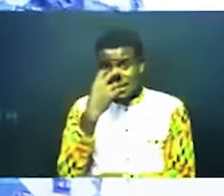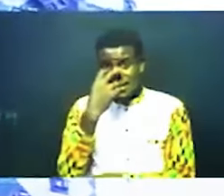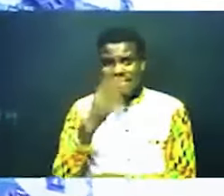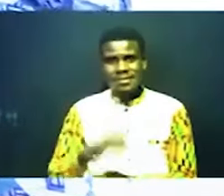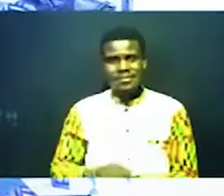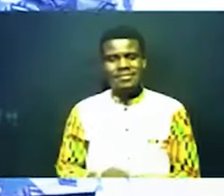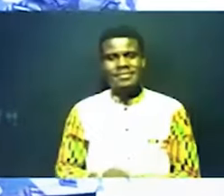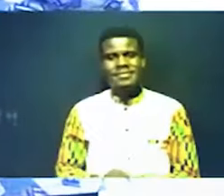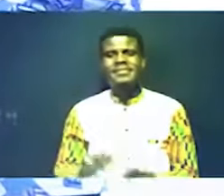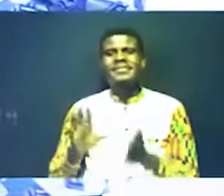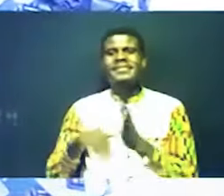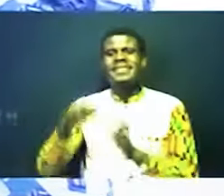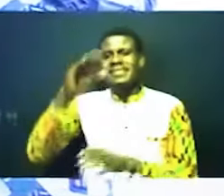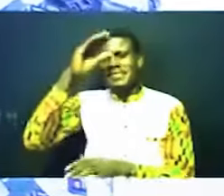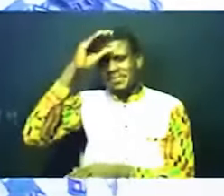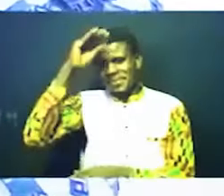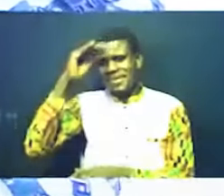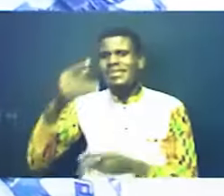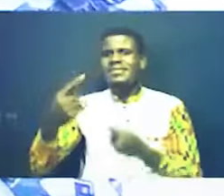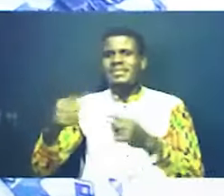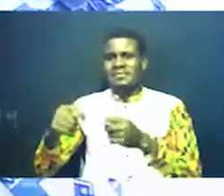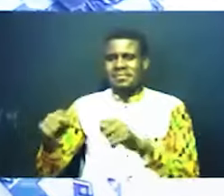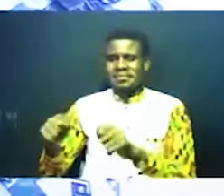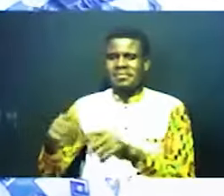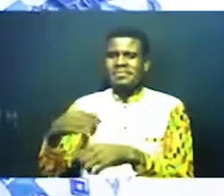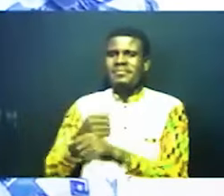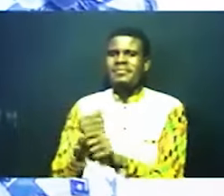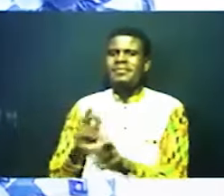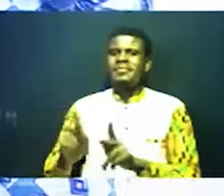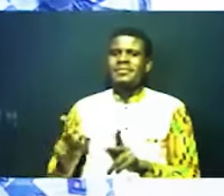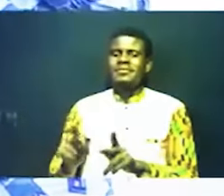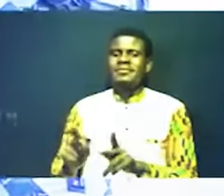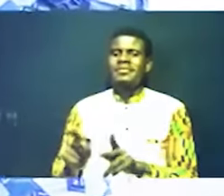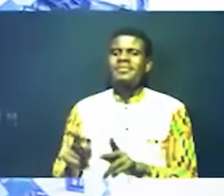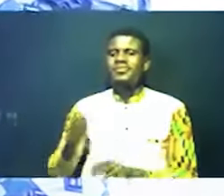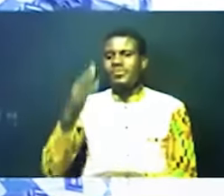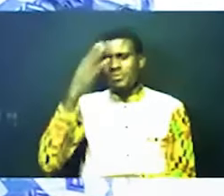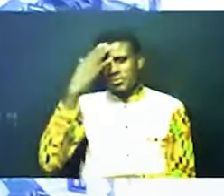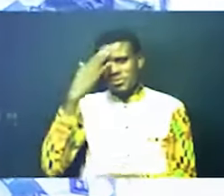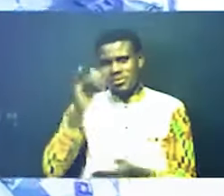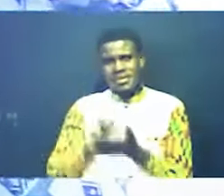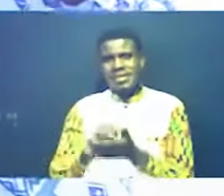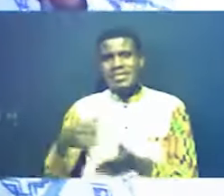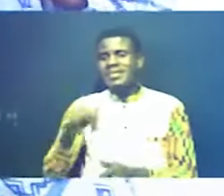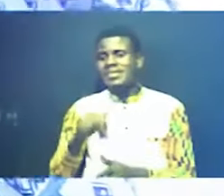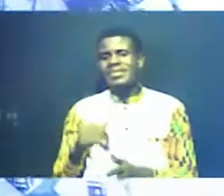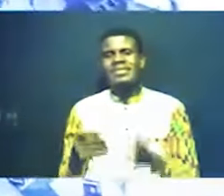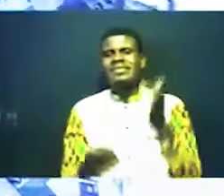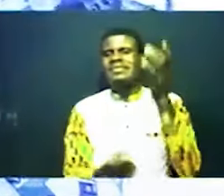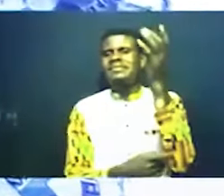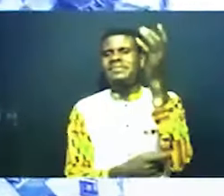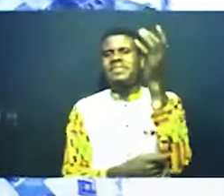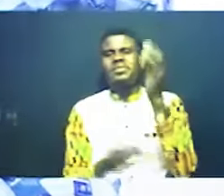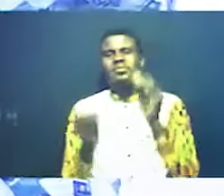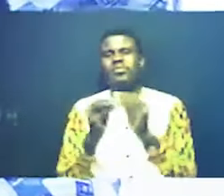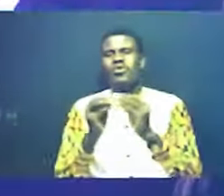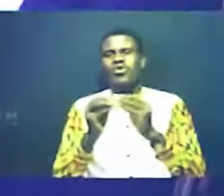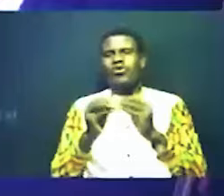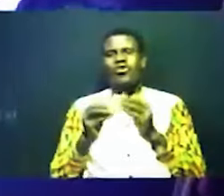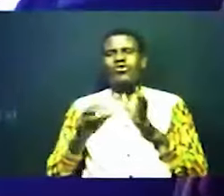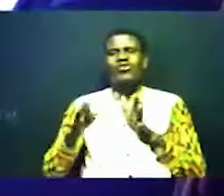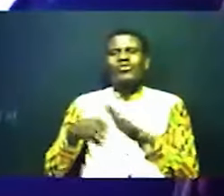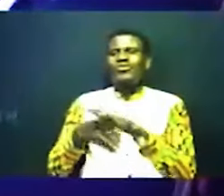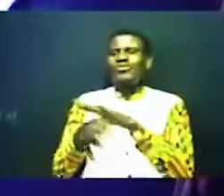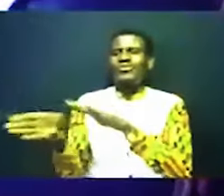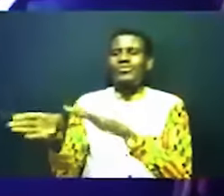then he tried to let them know that they are escaping a lot of temptations because they don't see. No, bomodiam what ya see say in